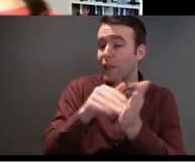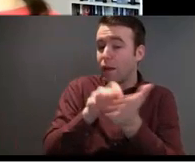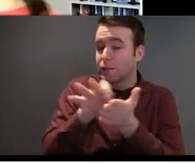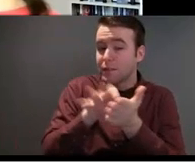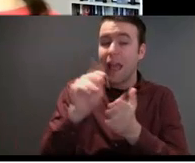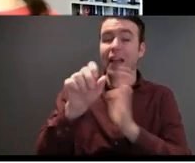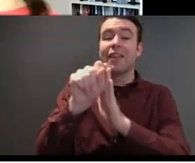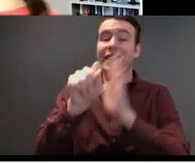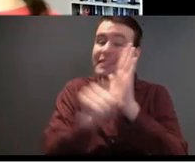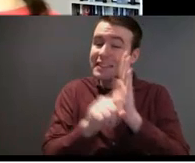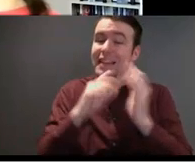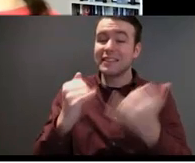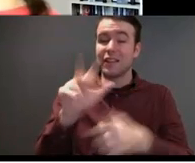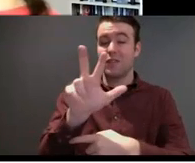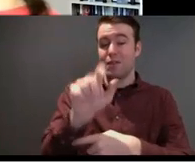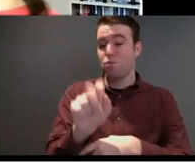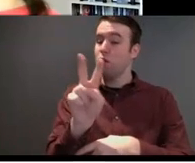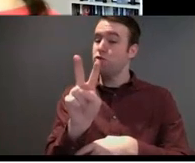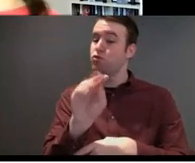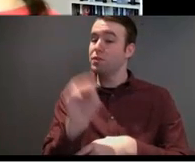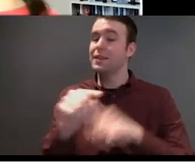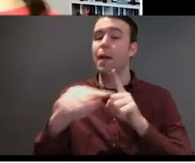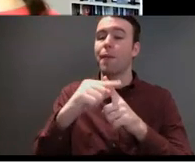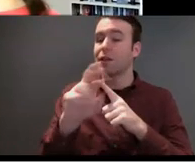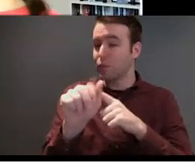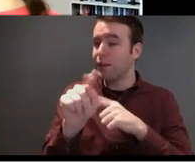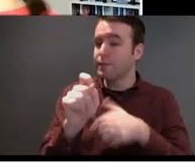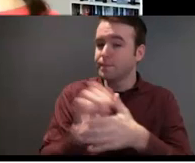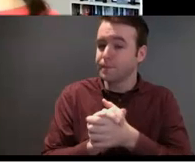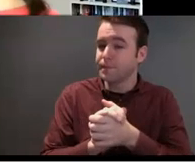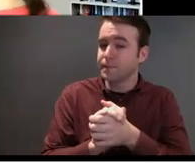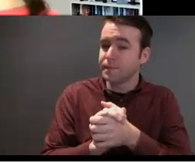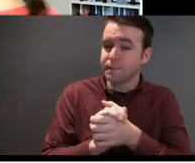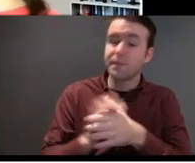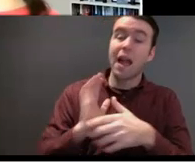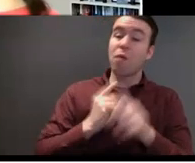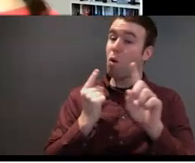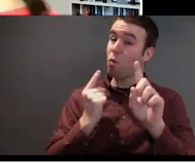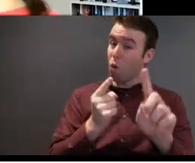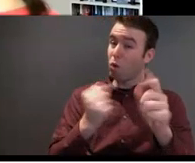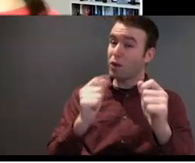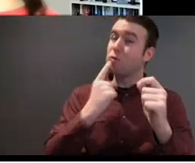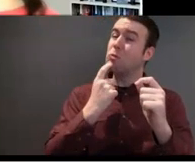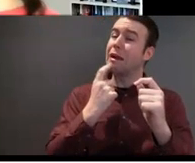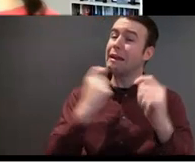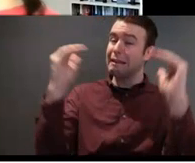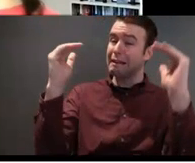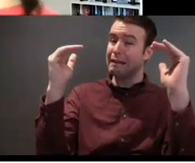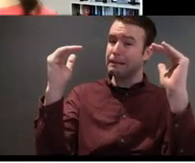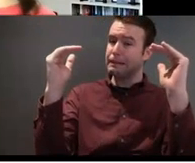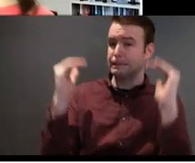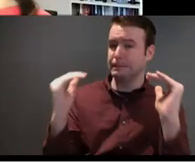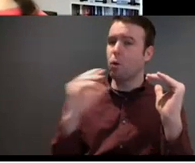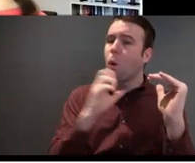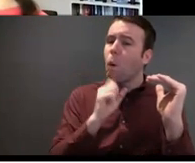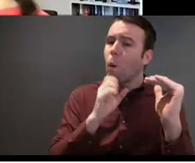the state is at a 3.2% positivity rate. Our goal was to turn Sacramento County by